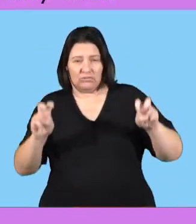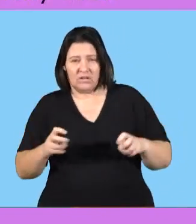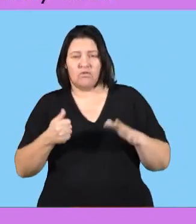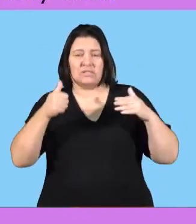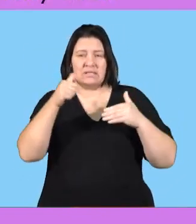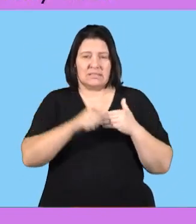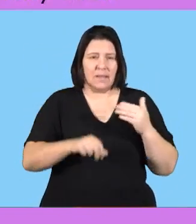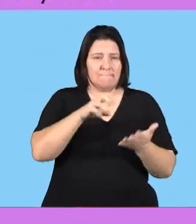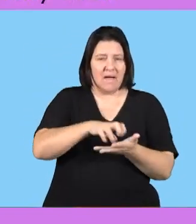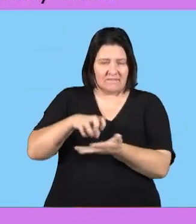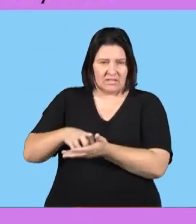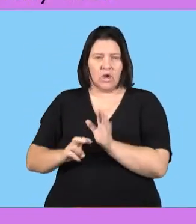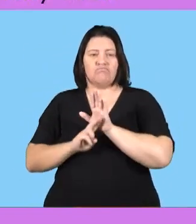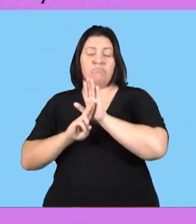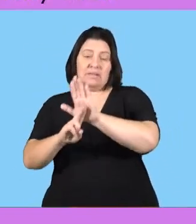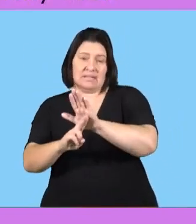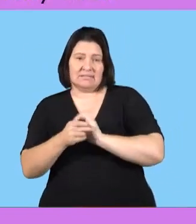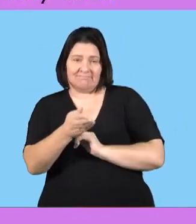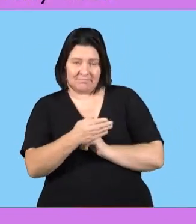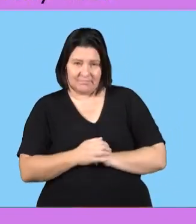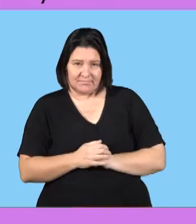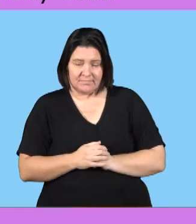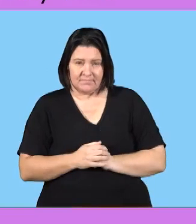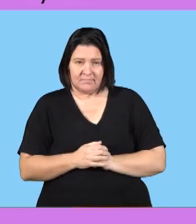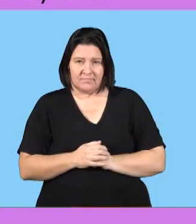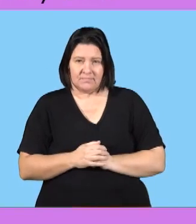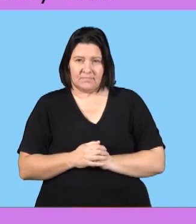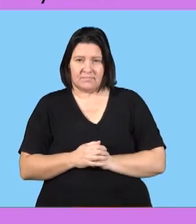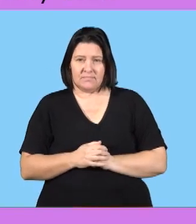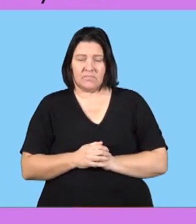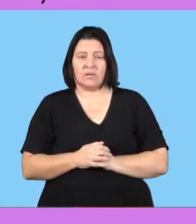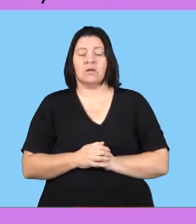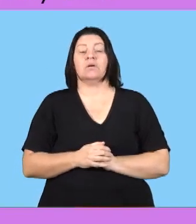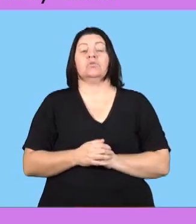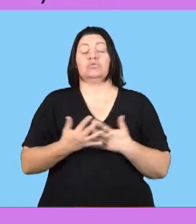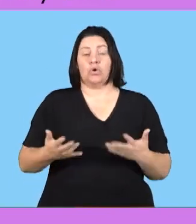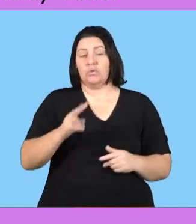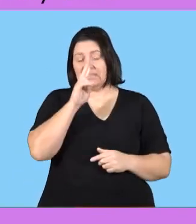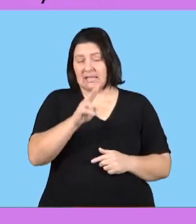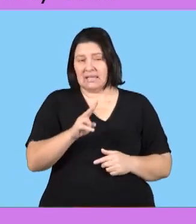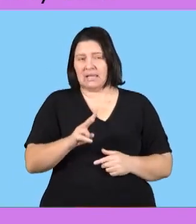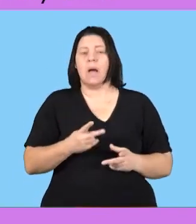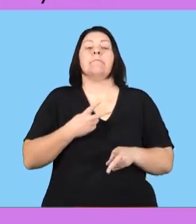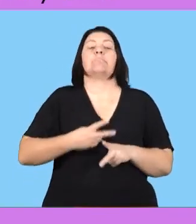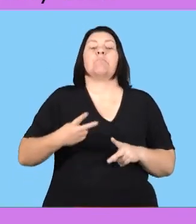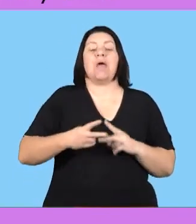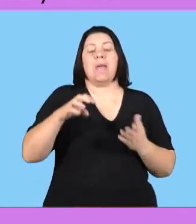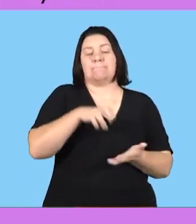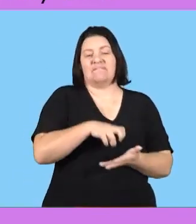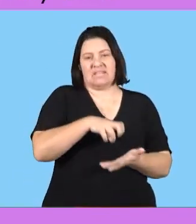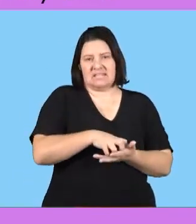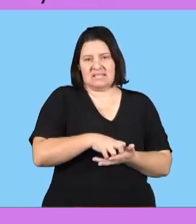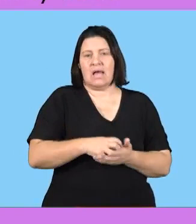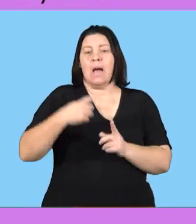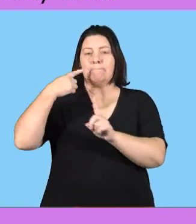for 6 muffins is represented in the table below. So what we see here, it is the cost of preparing the